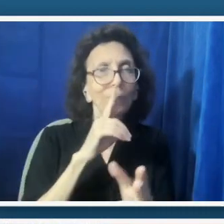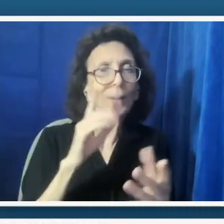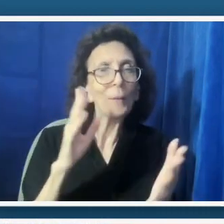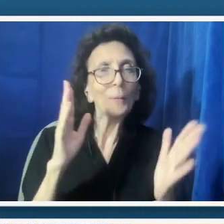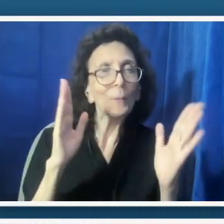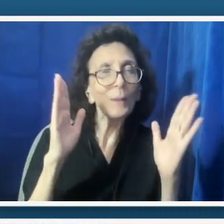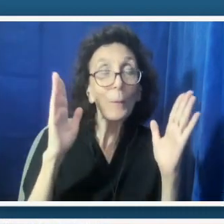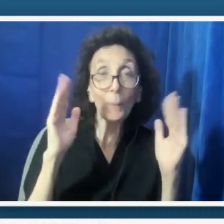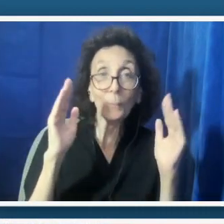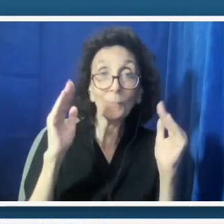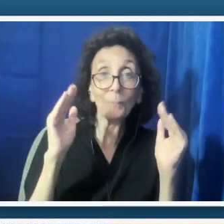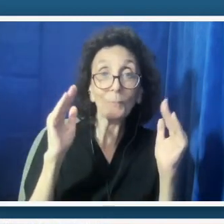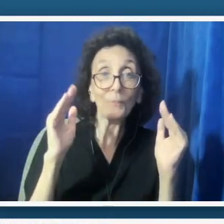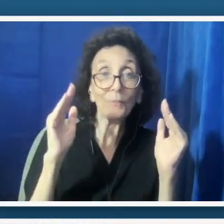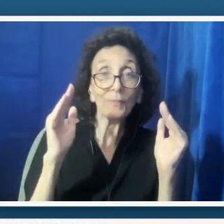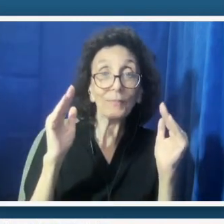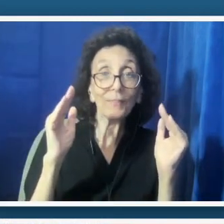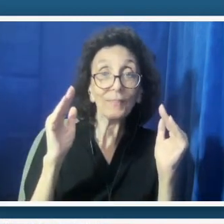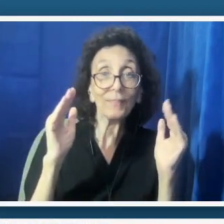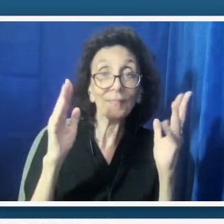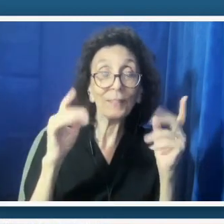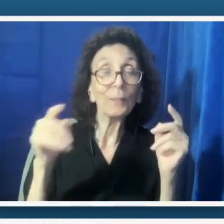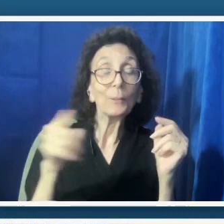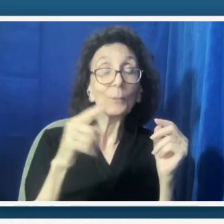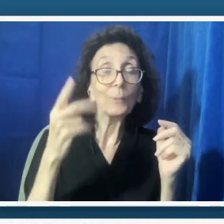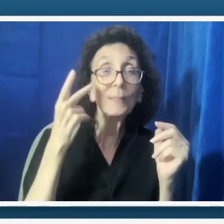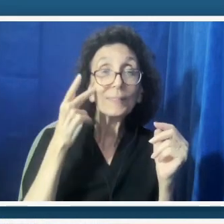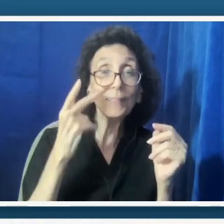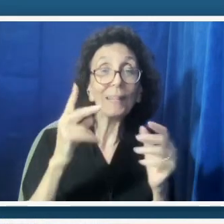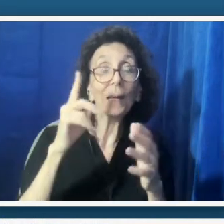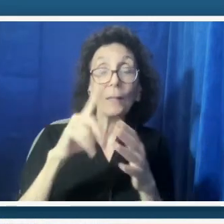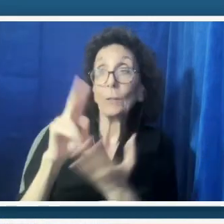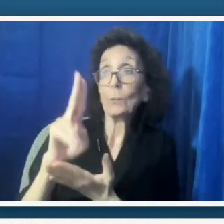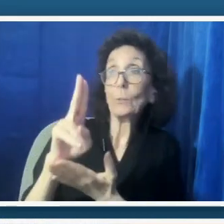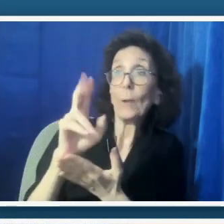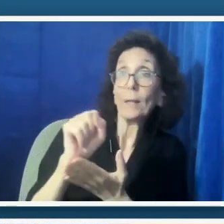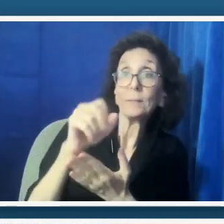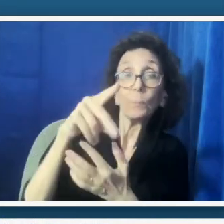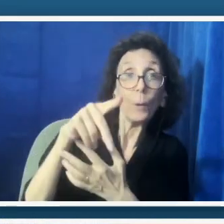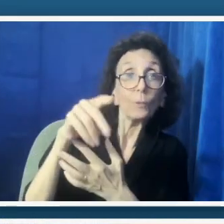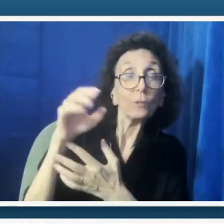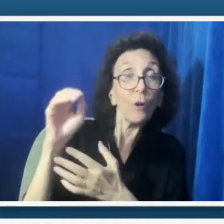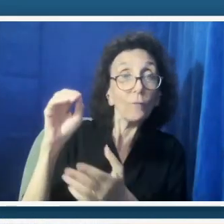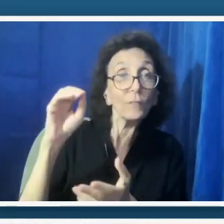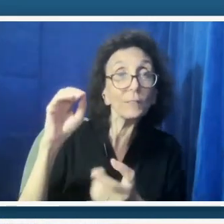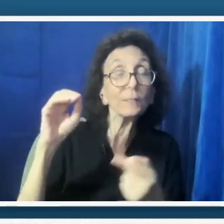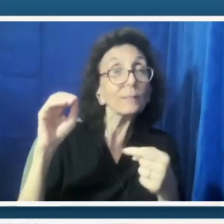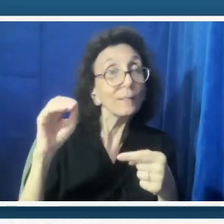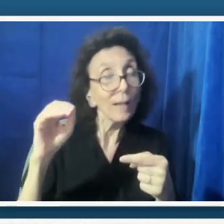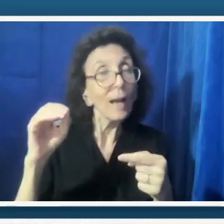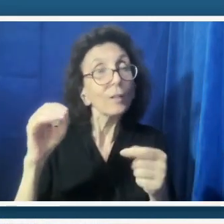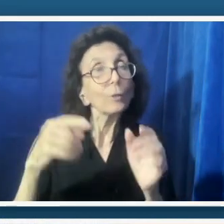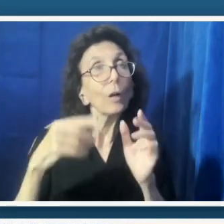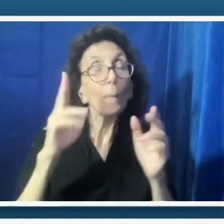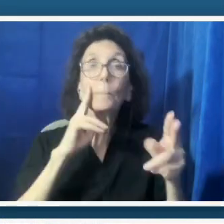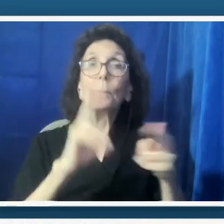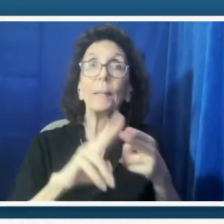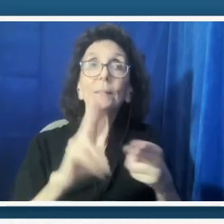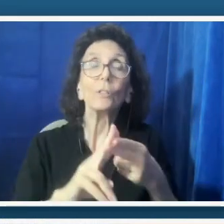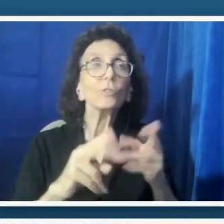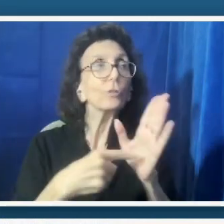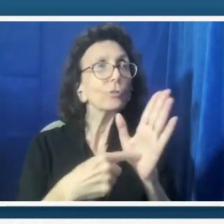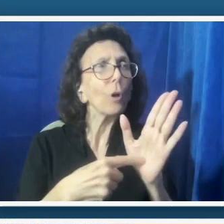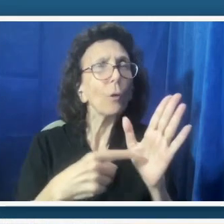as you will hopefully soon see, the materials developed and distributed by the United States Postal Service depict important moments and individuals in